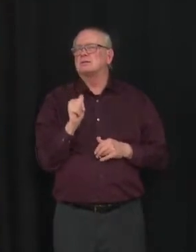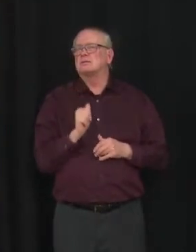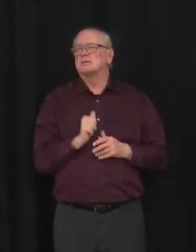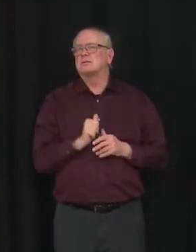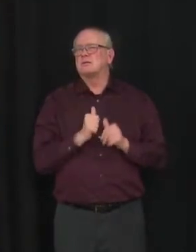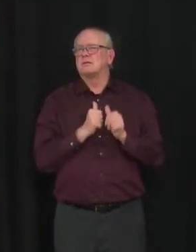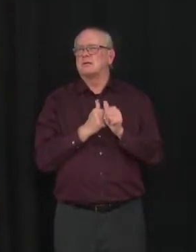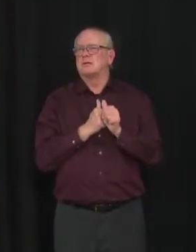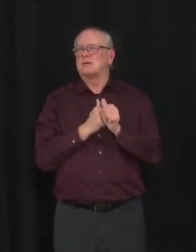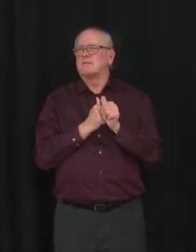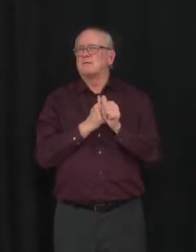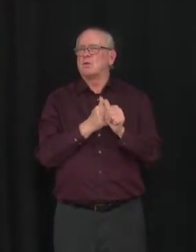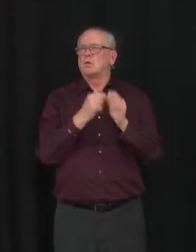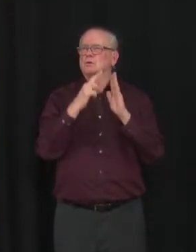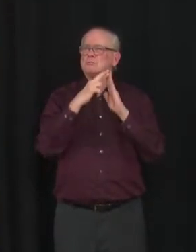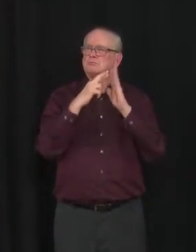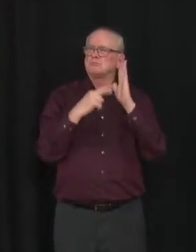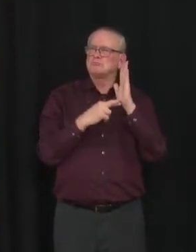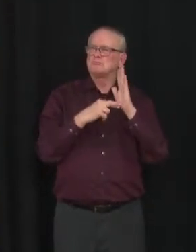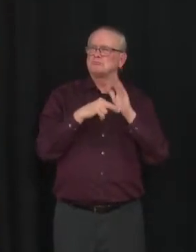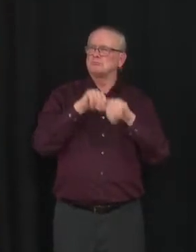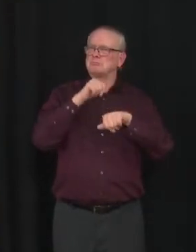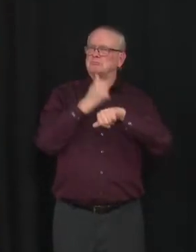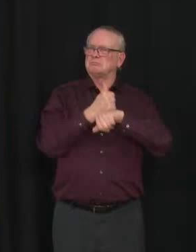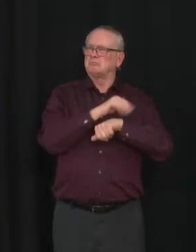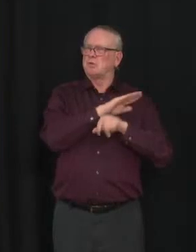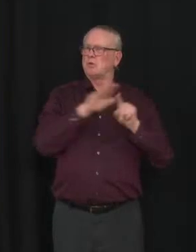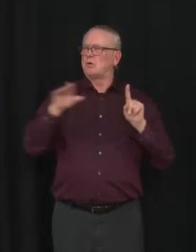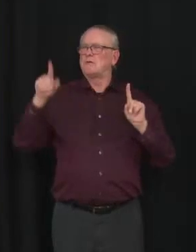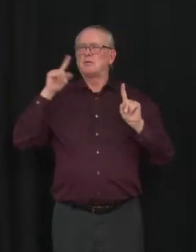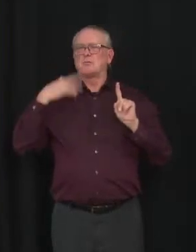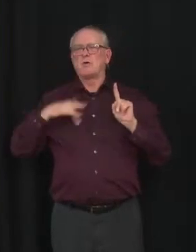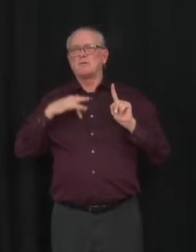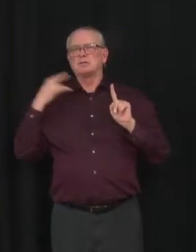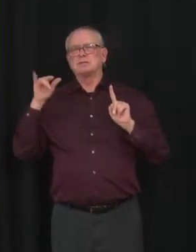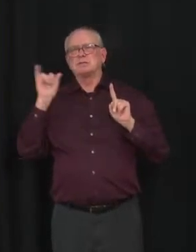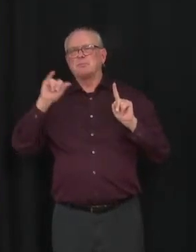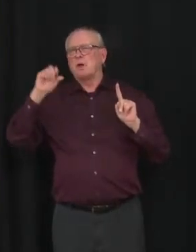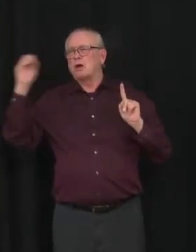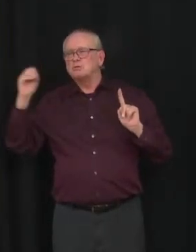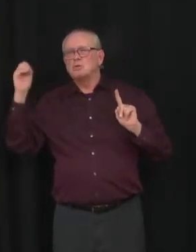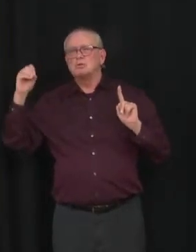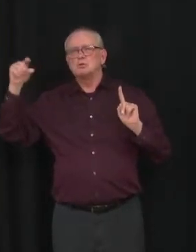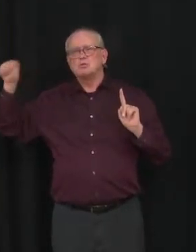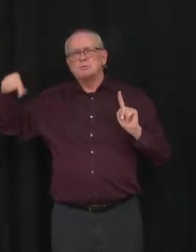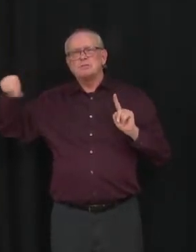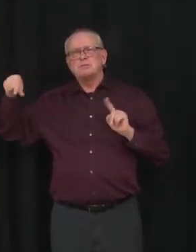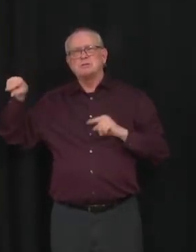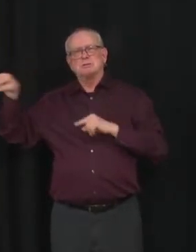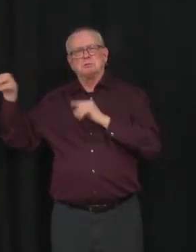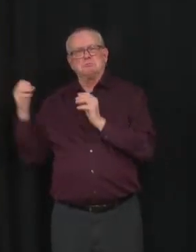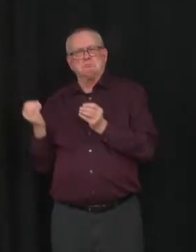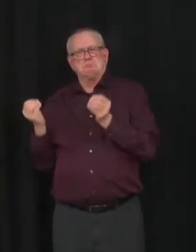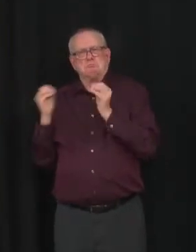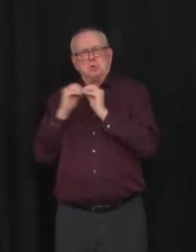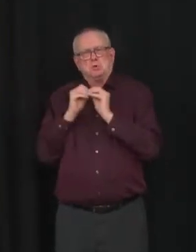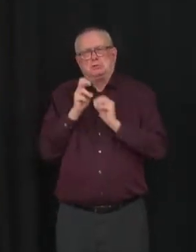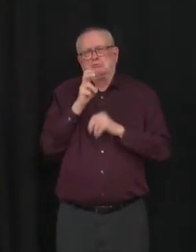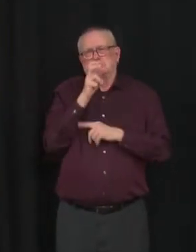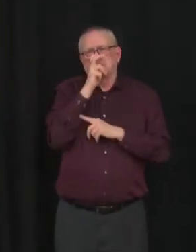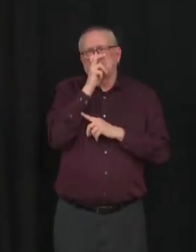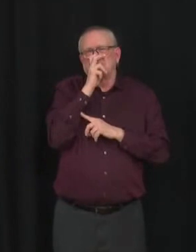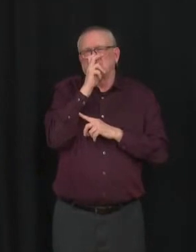announced in other provinces like Quebec and Ontario that are much more strict? And so what's